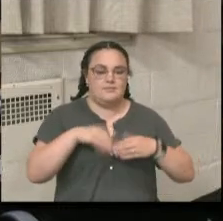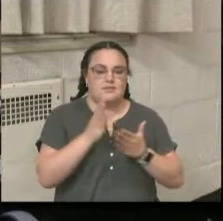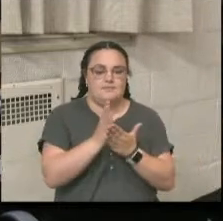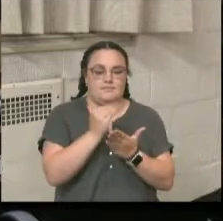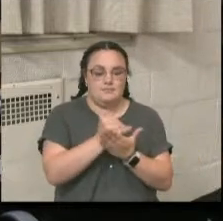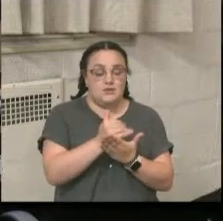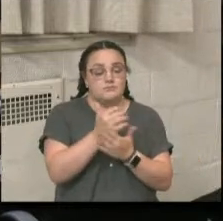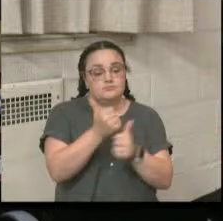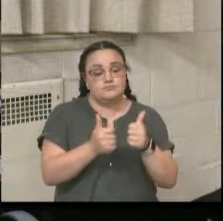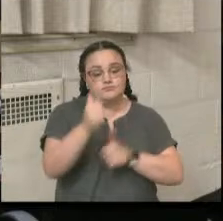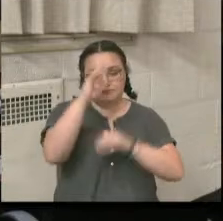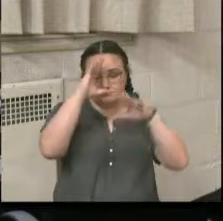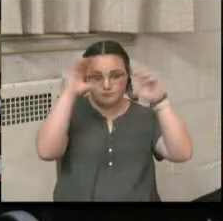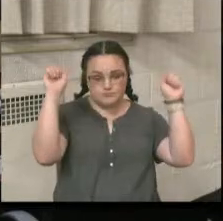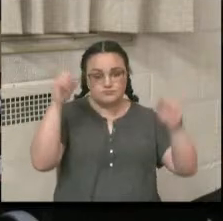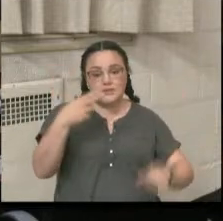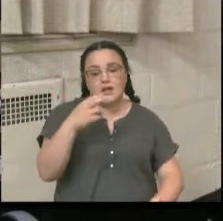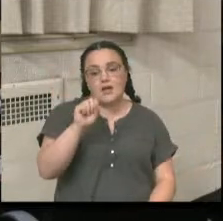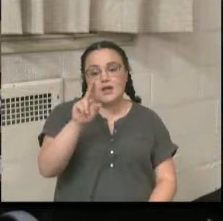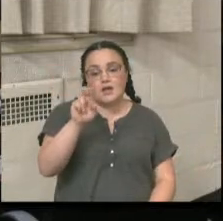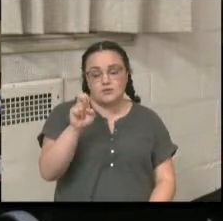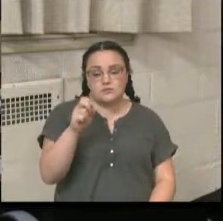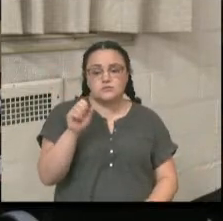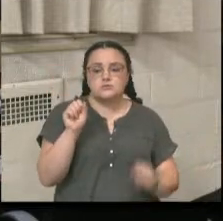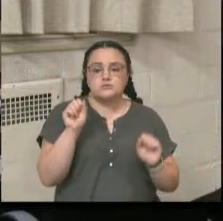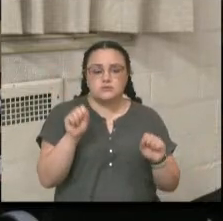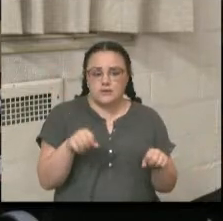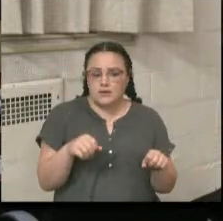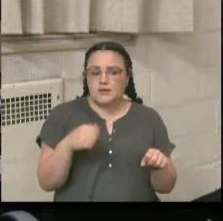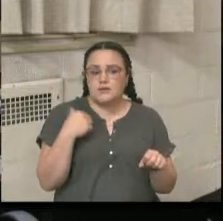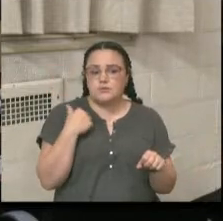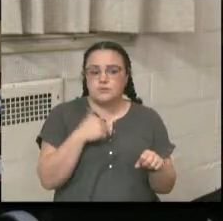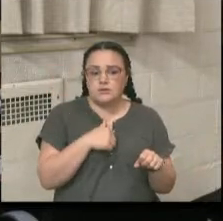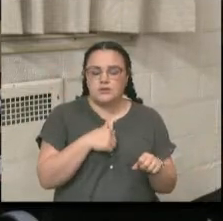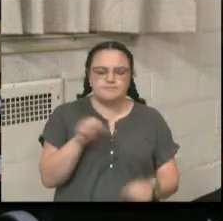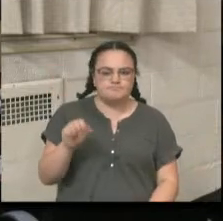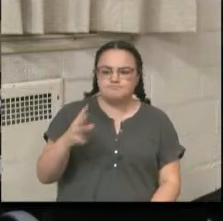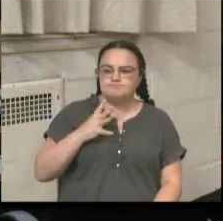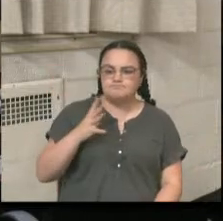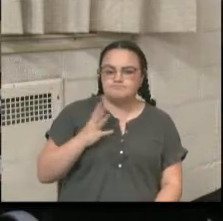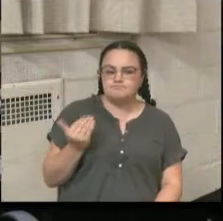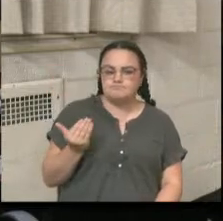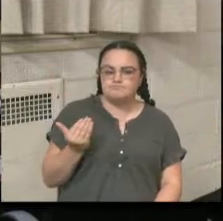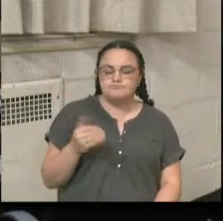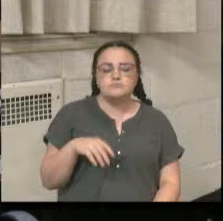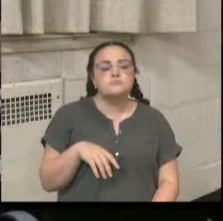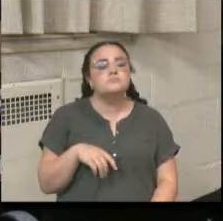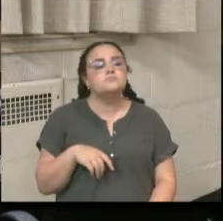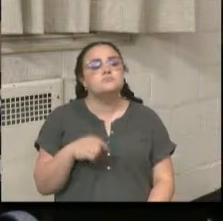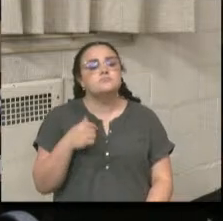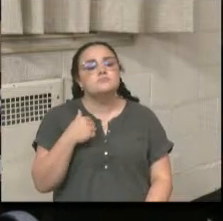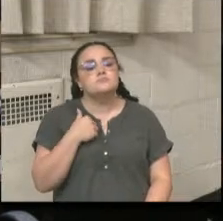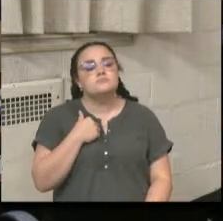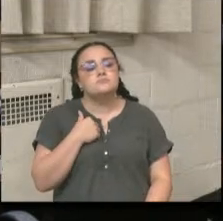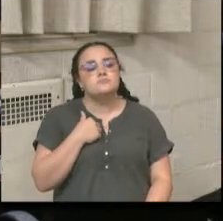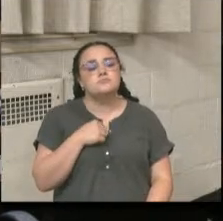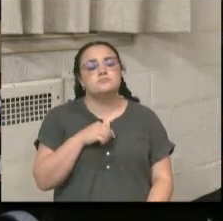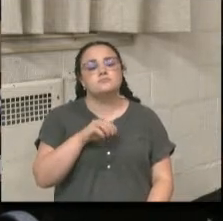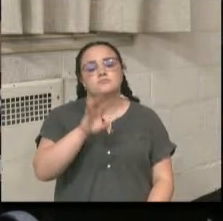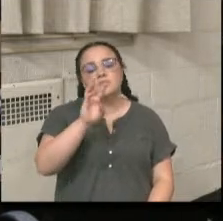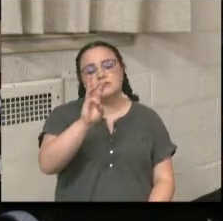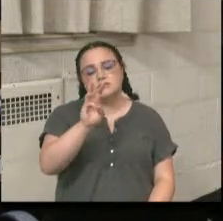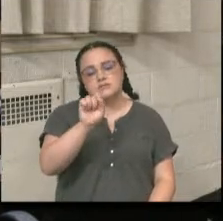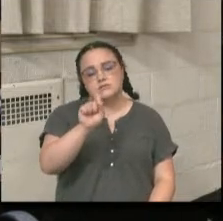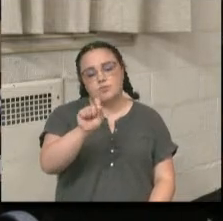House, now can we take the remainder of the... Absolutely. Thank you. Madam Chair, items